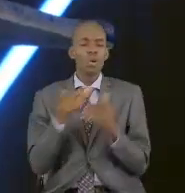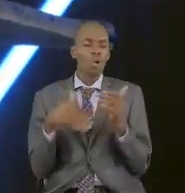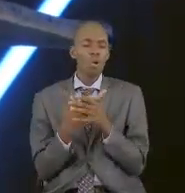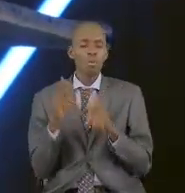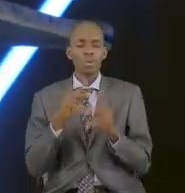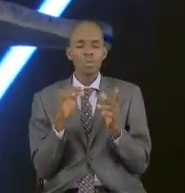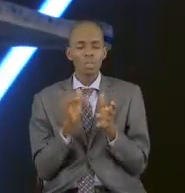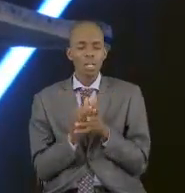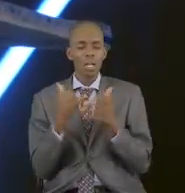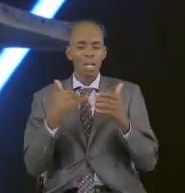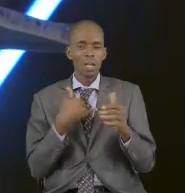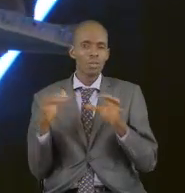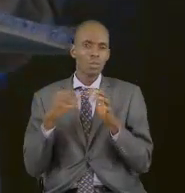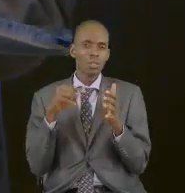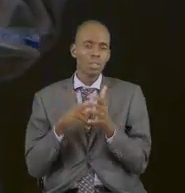Then